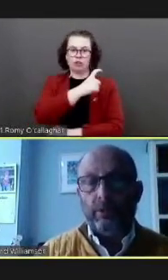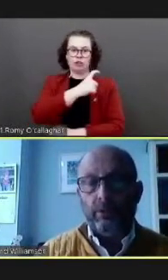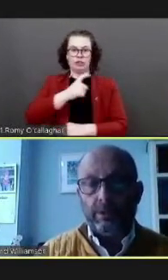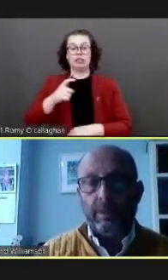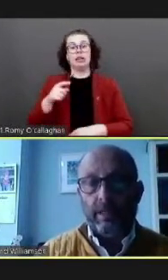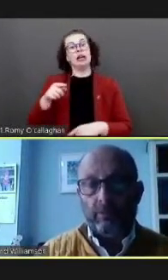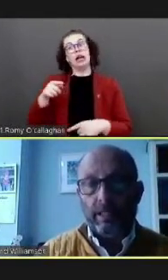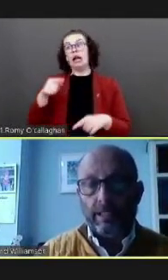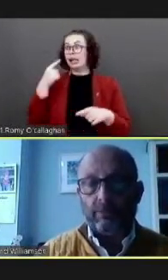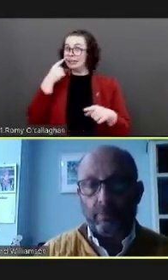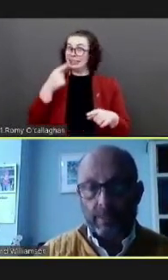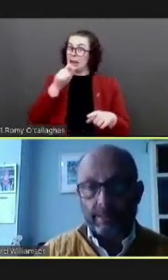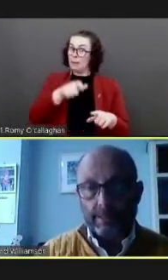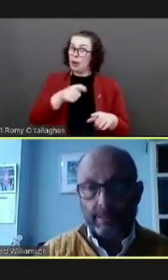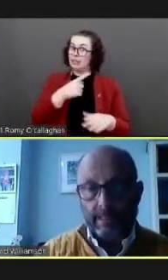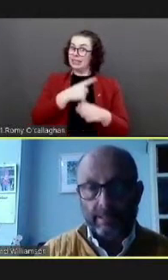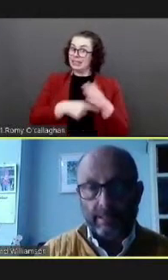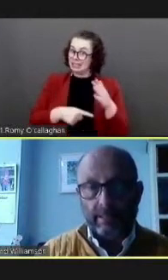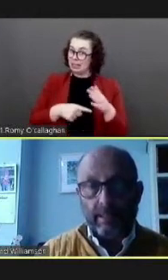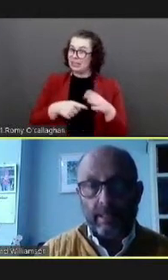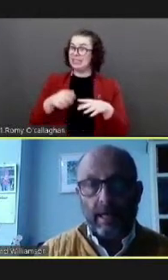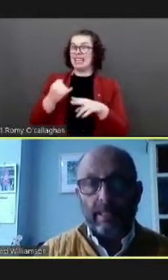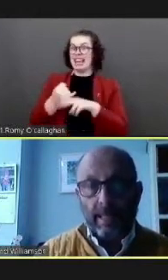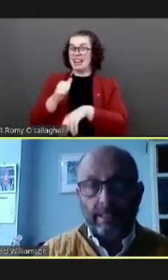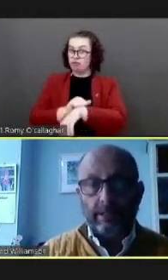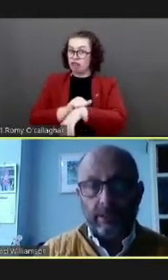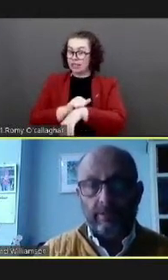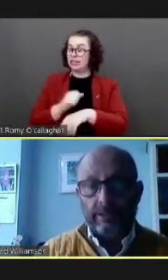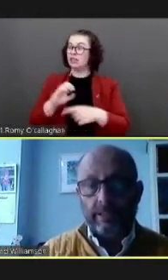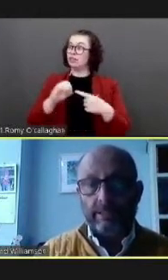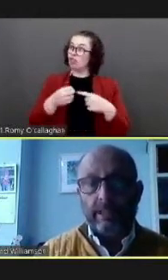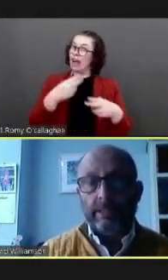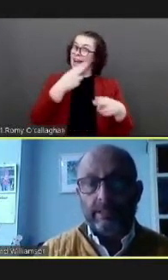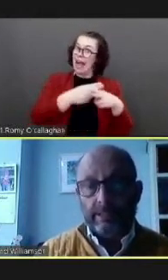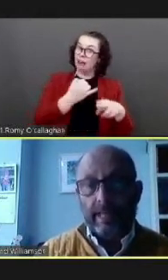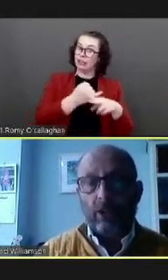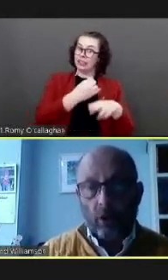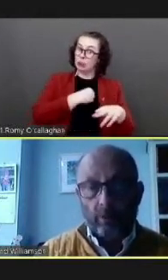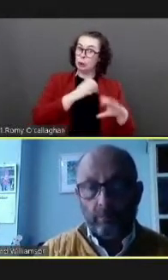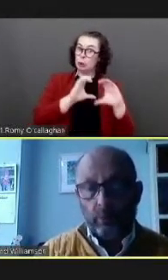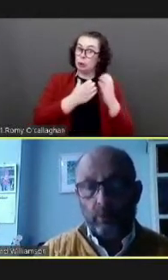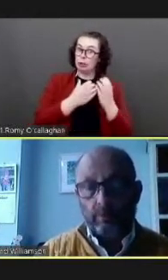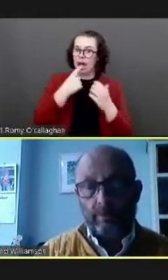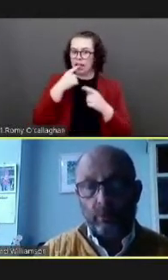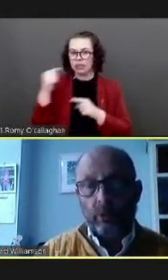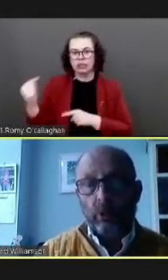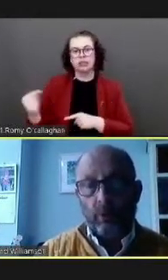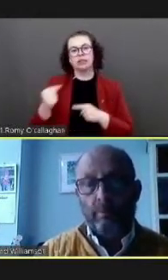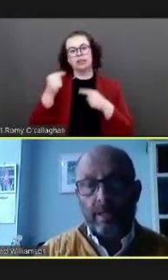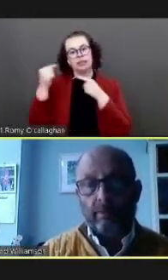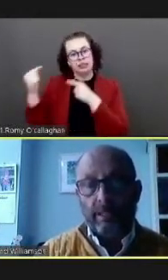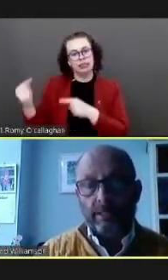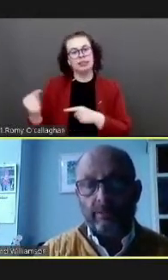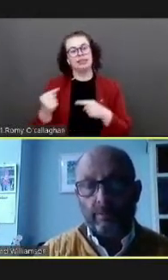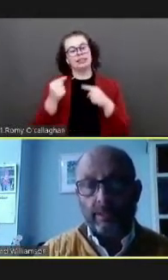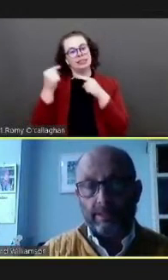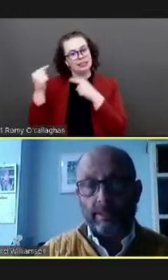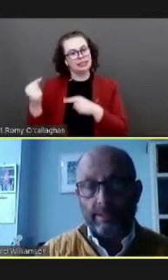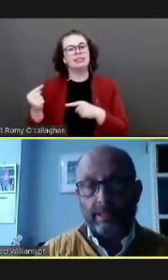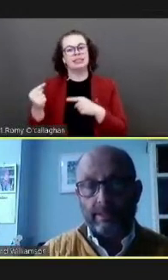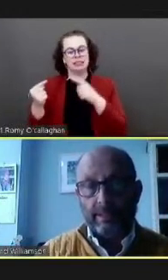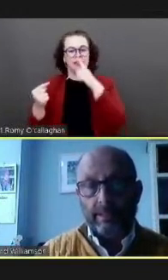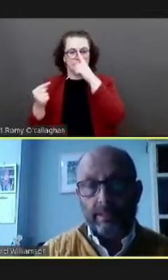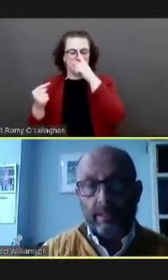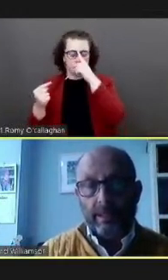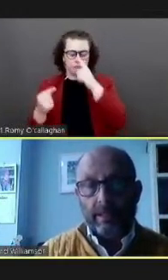for someone who is being released from a custody setting and getting services to take on board people who are being released from a